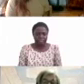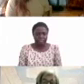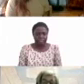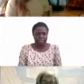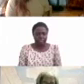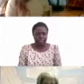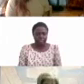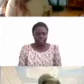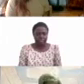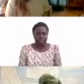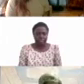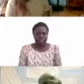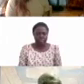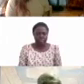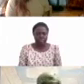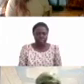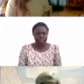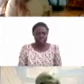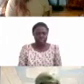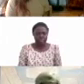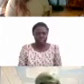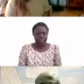for